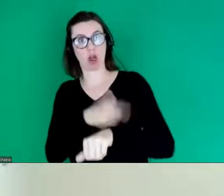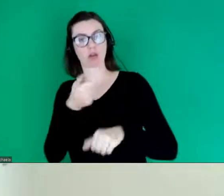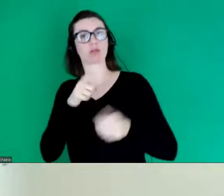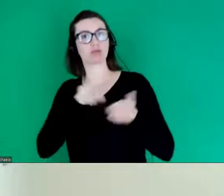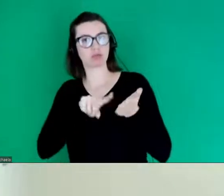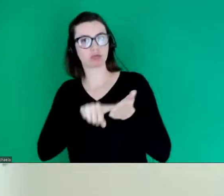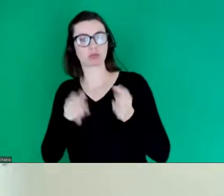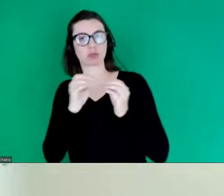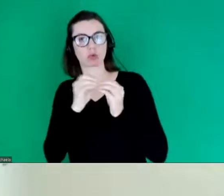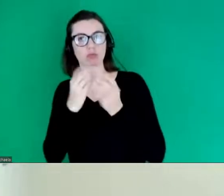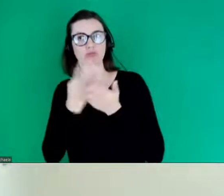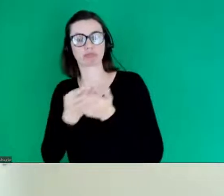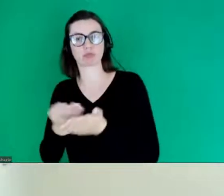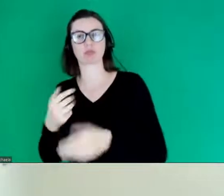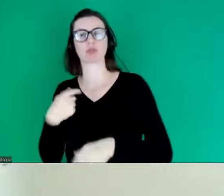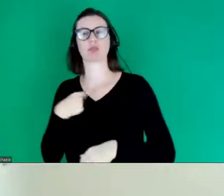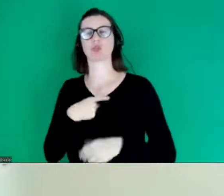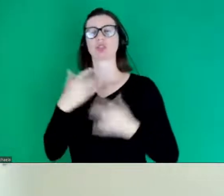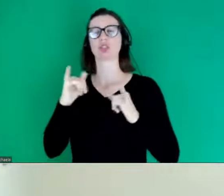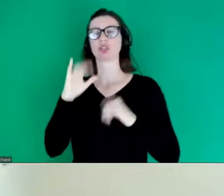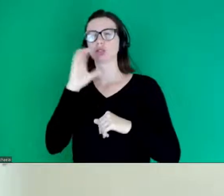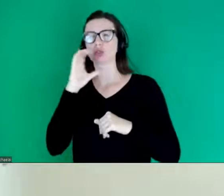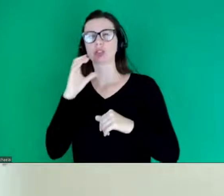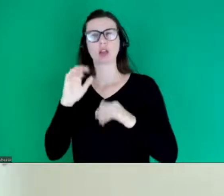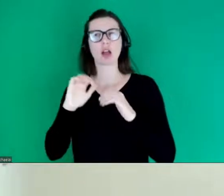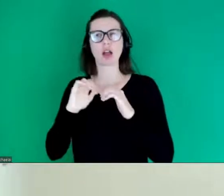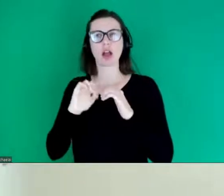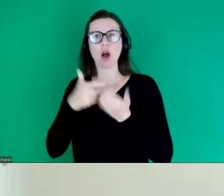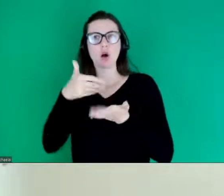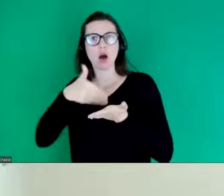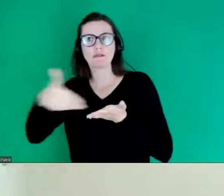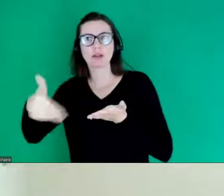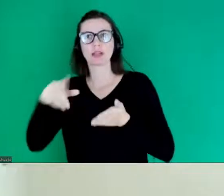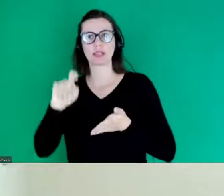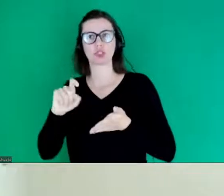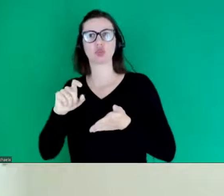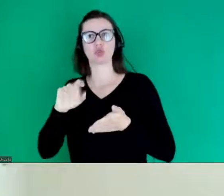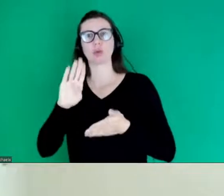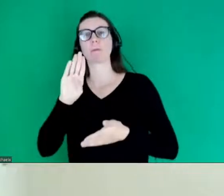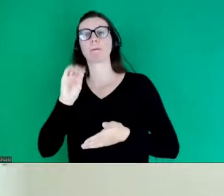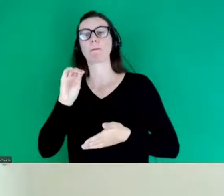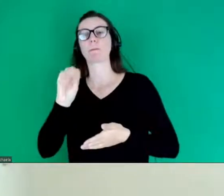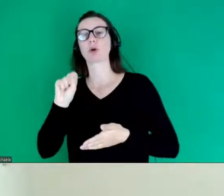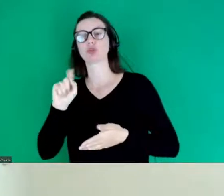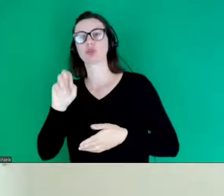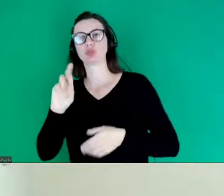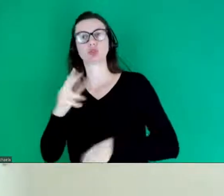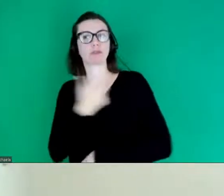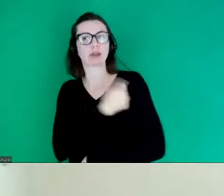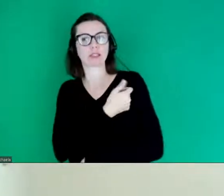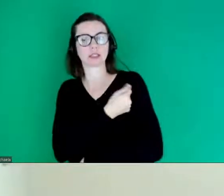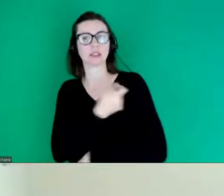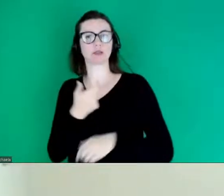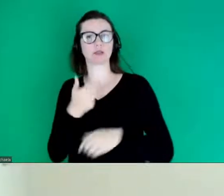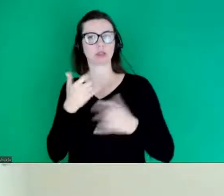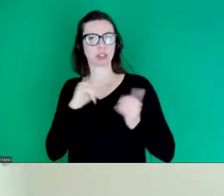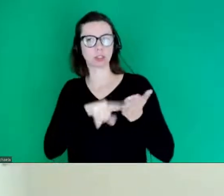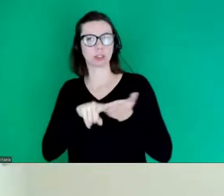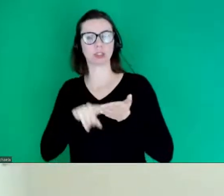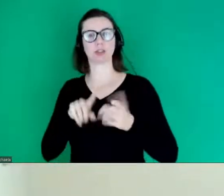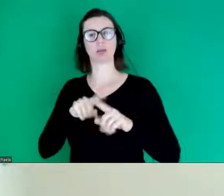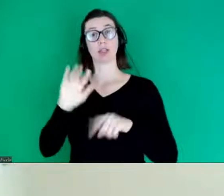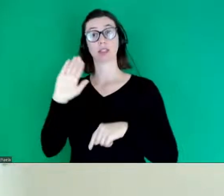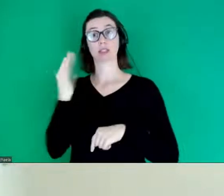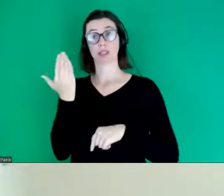often will we need to do boosters of the vaccines. But it seems like the immunity after